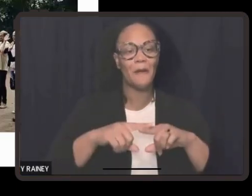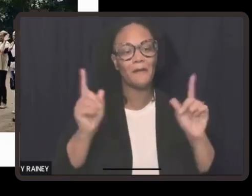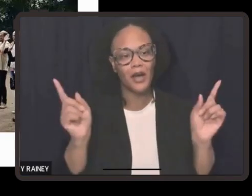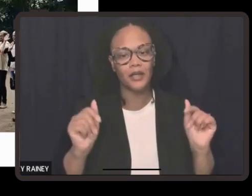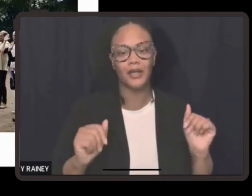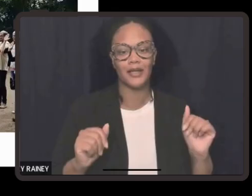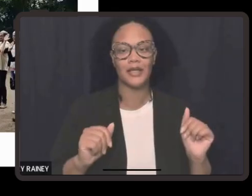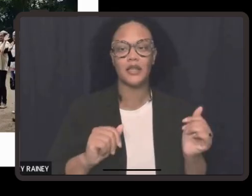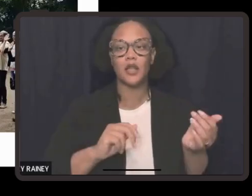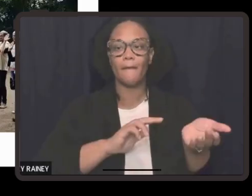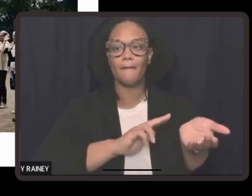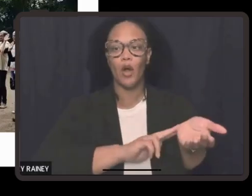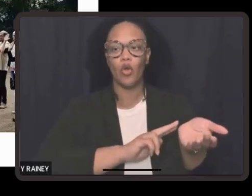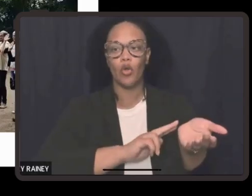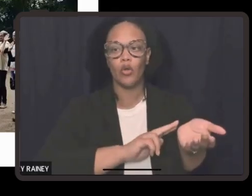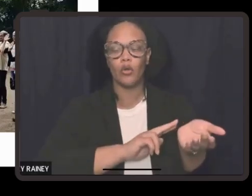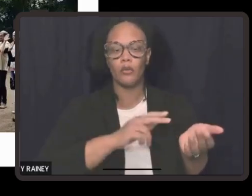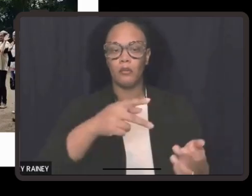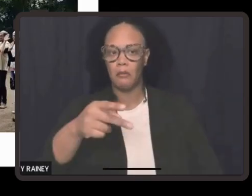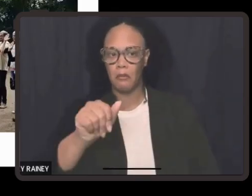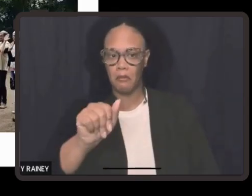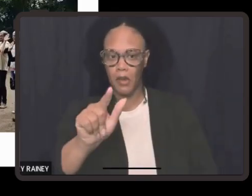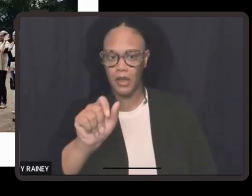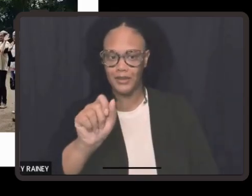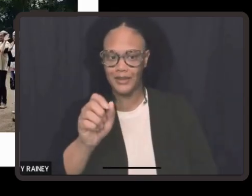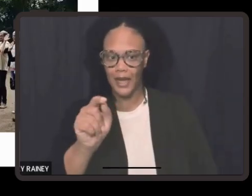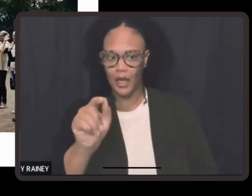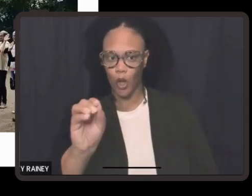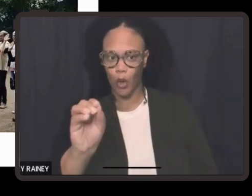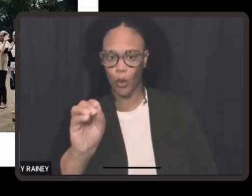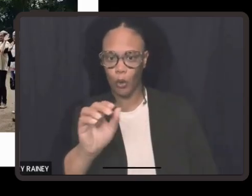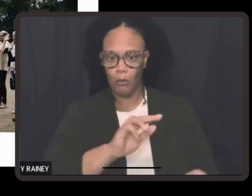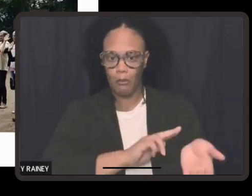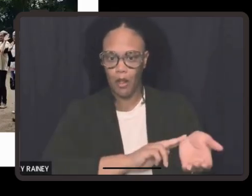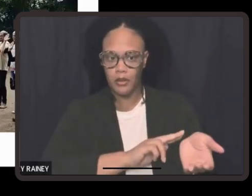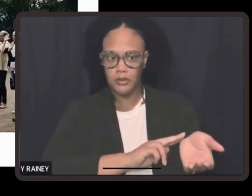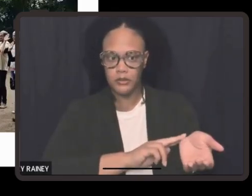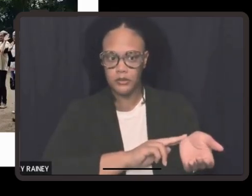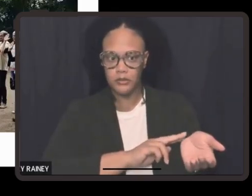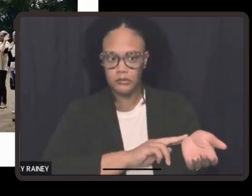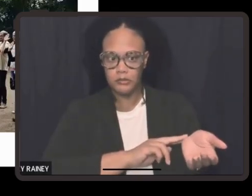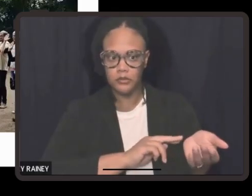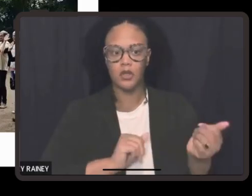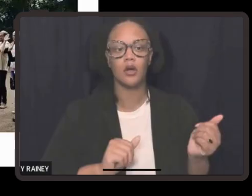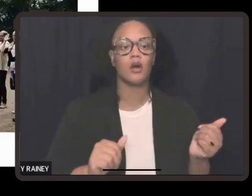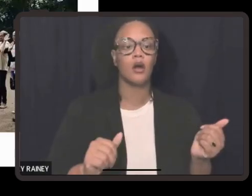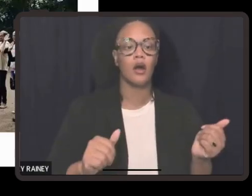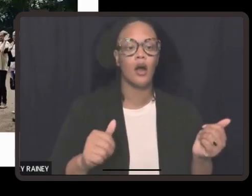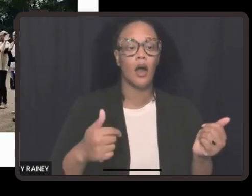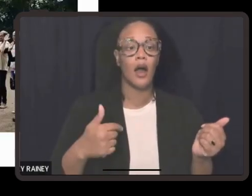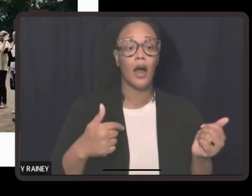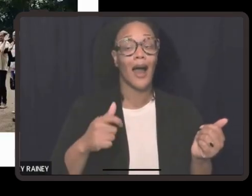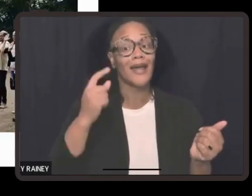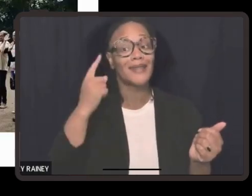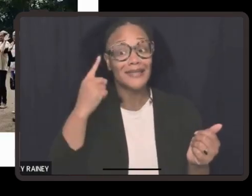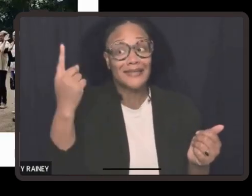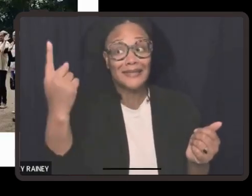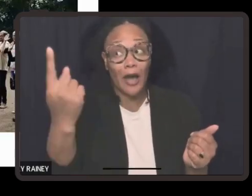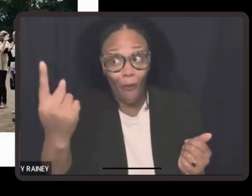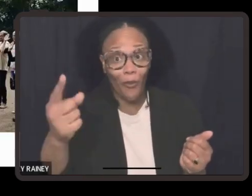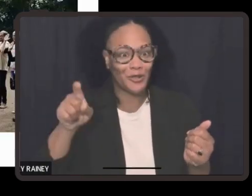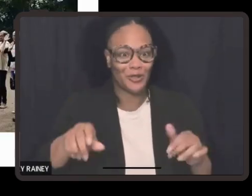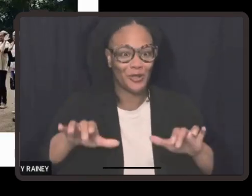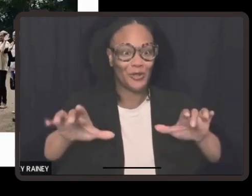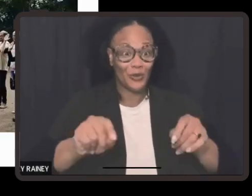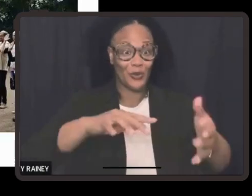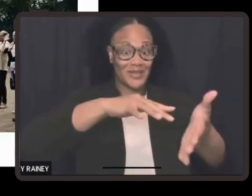think I would have loved to have actually done a study on this. I looked into it. I think somebody should do it. It's